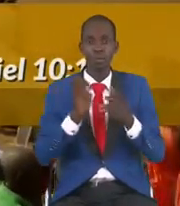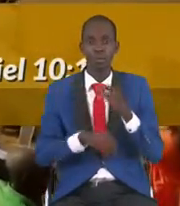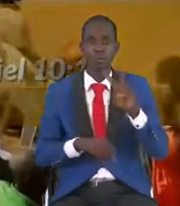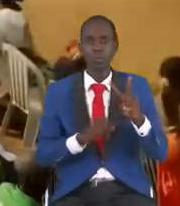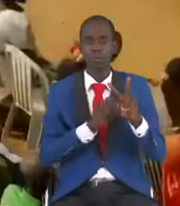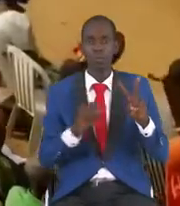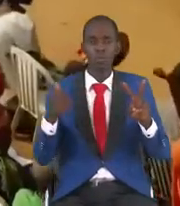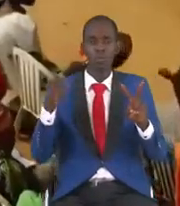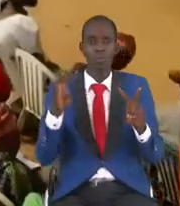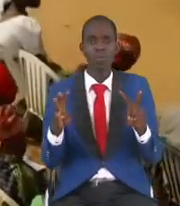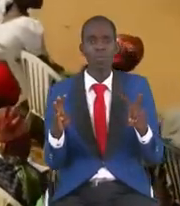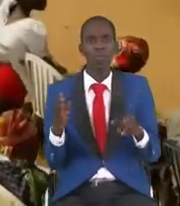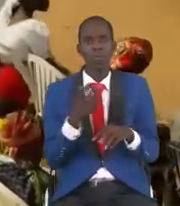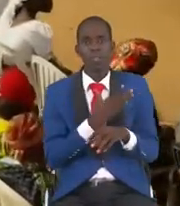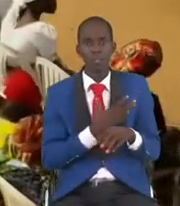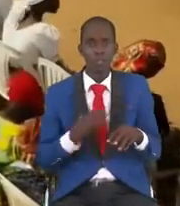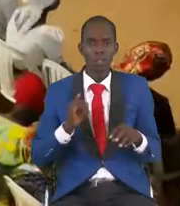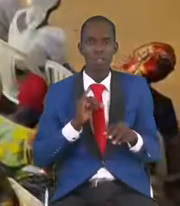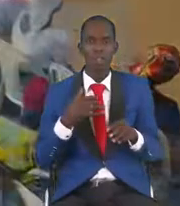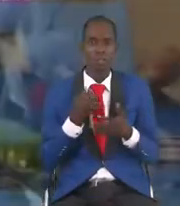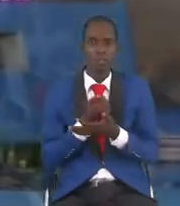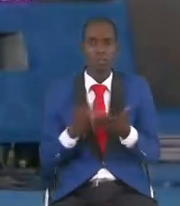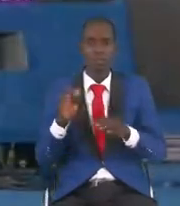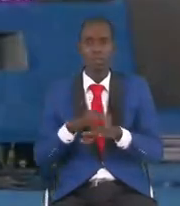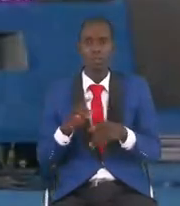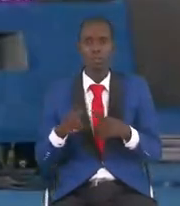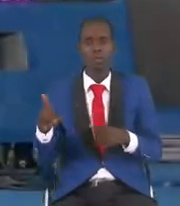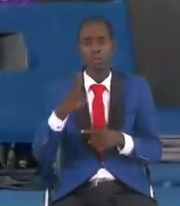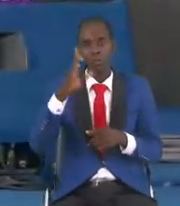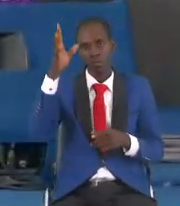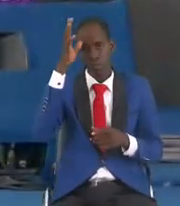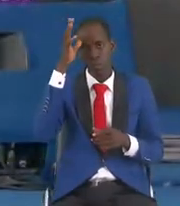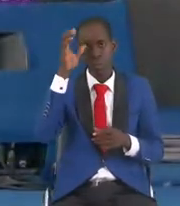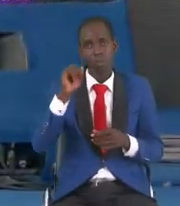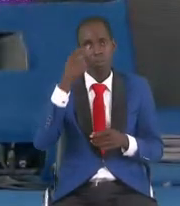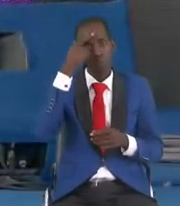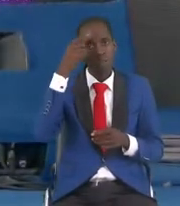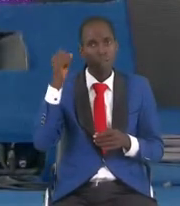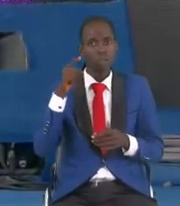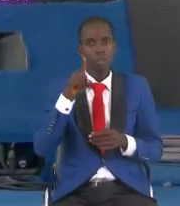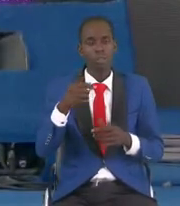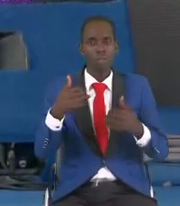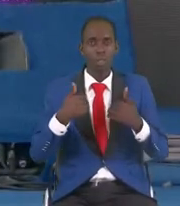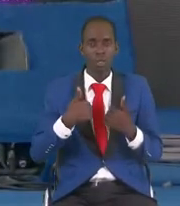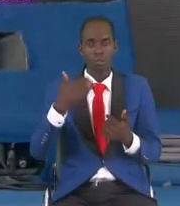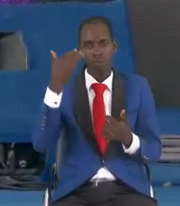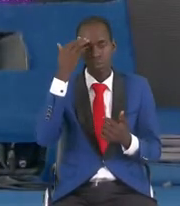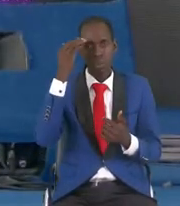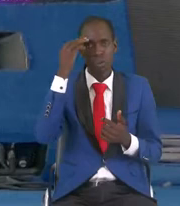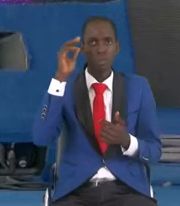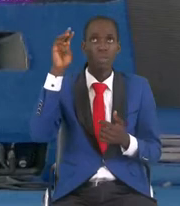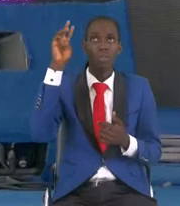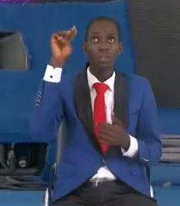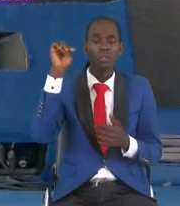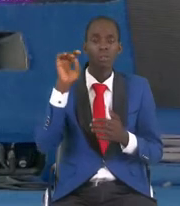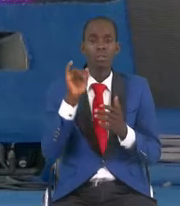14. I have written unto you, fathers, because ye have known him that is from